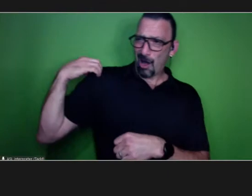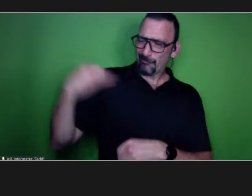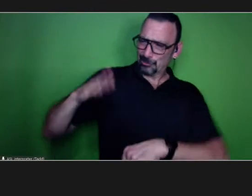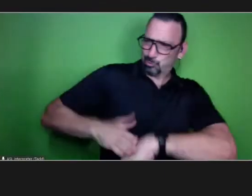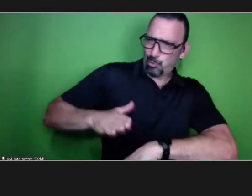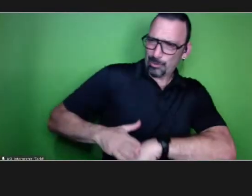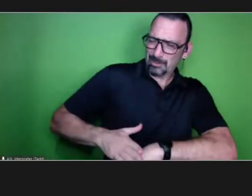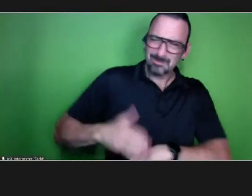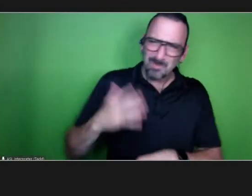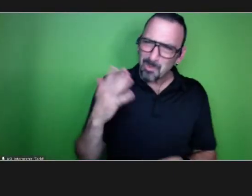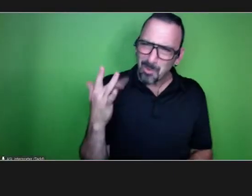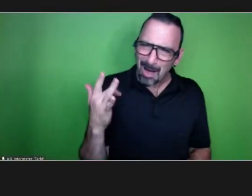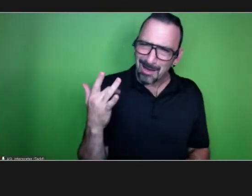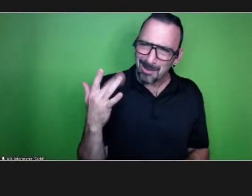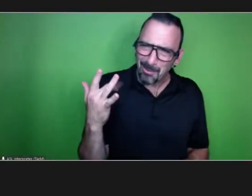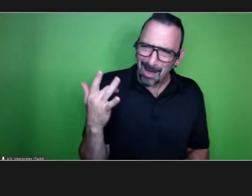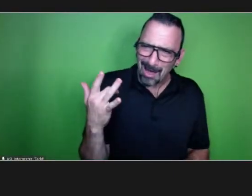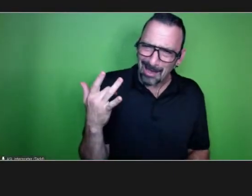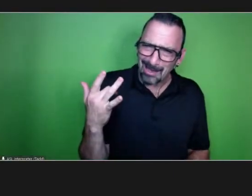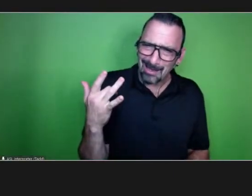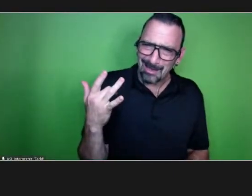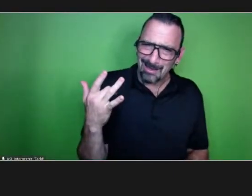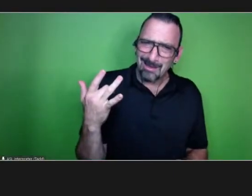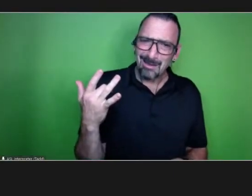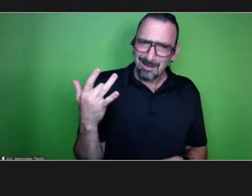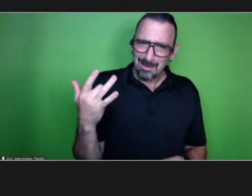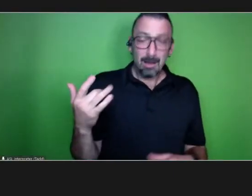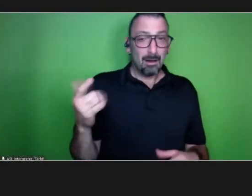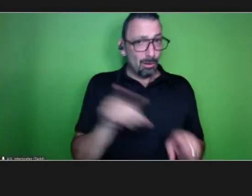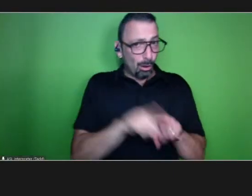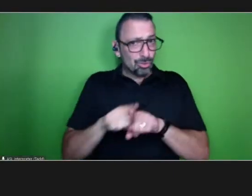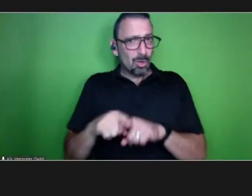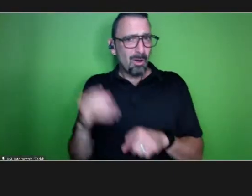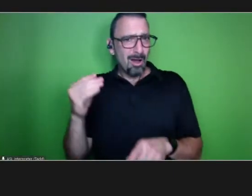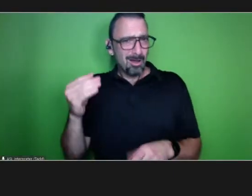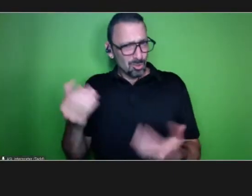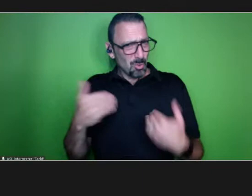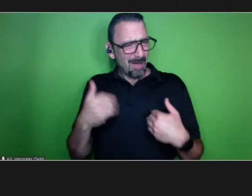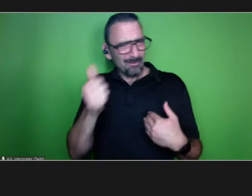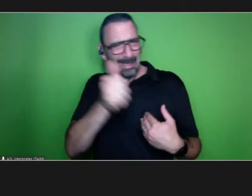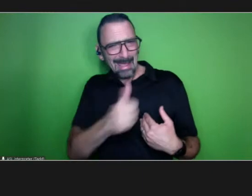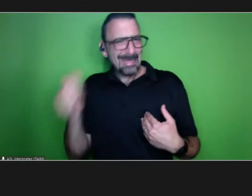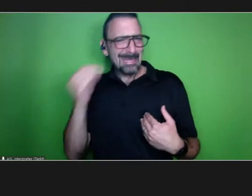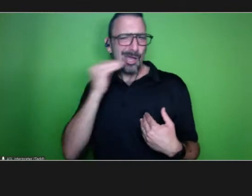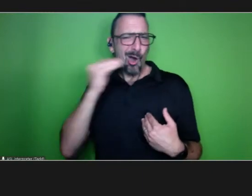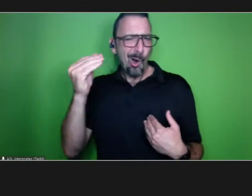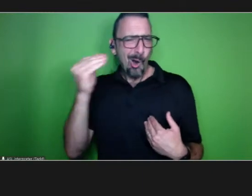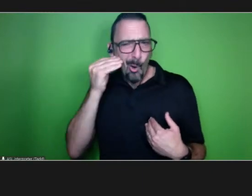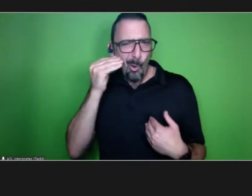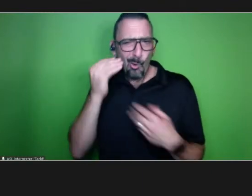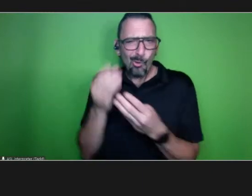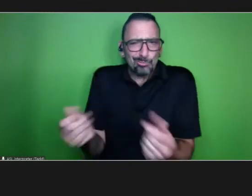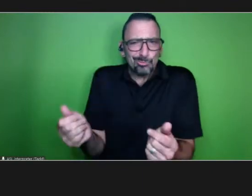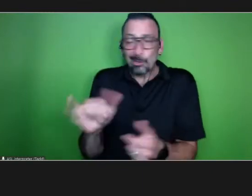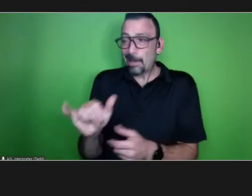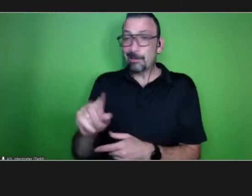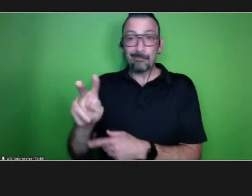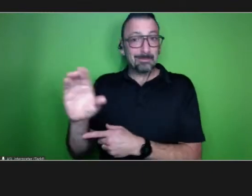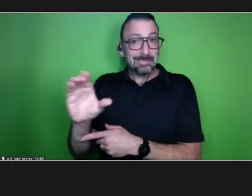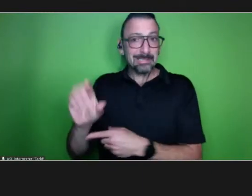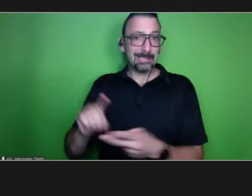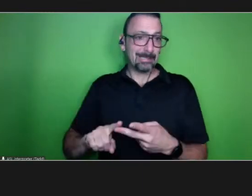think this is? Are there any home remedies that have been proven to be effective while at home battling COVID-19, such as vitamin C, zinc,